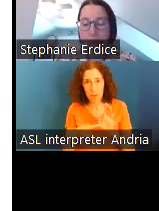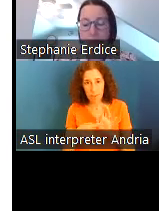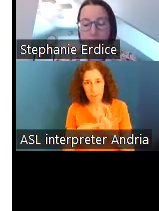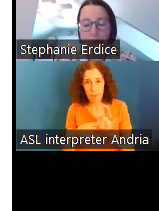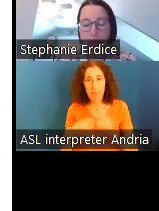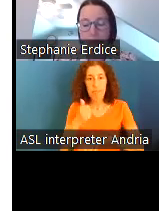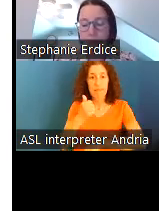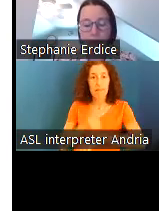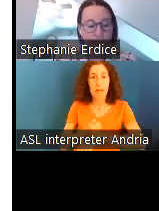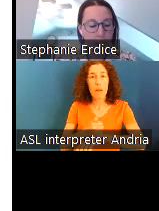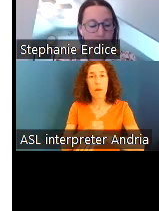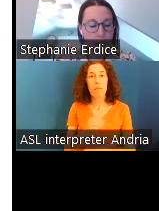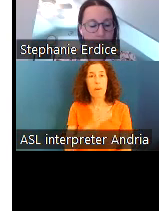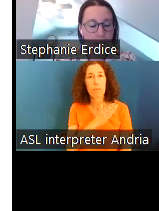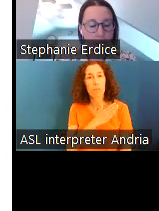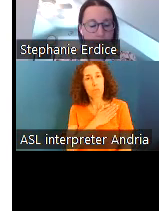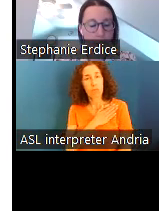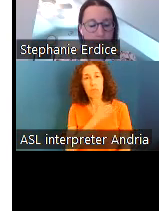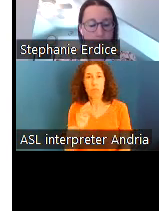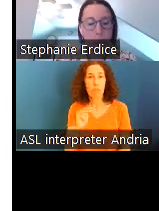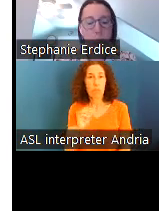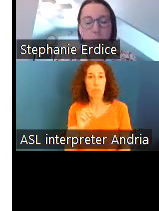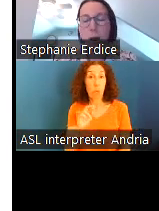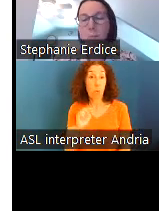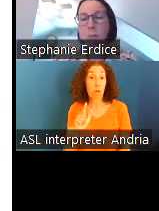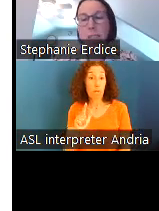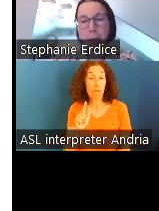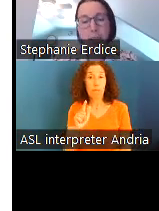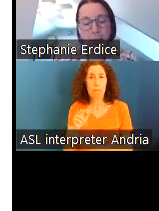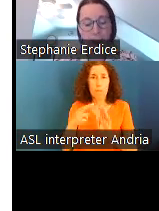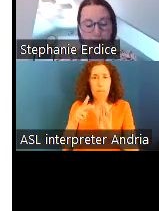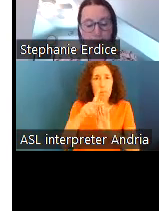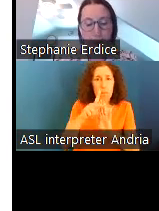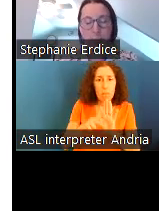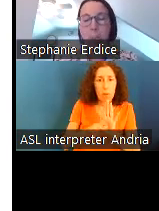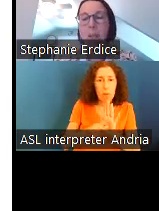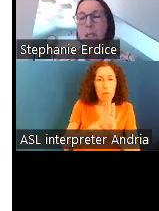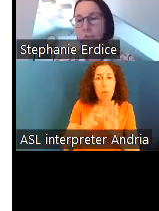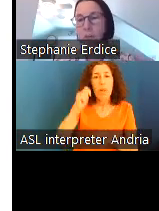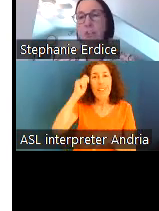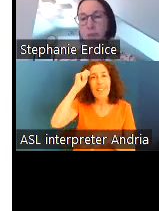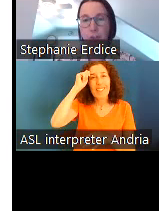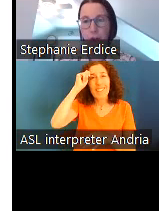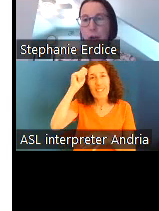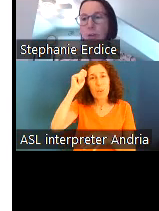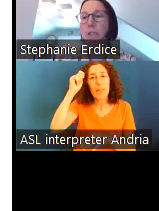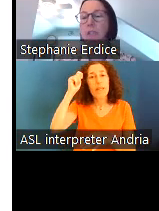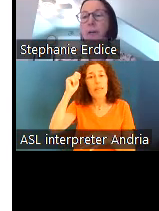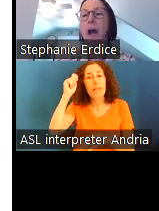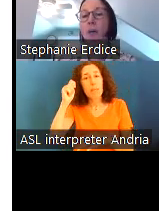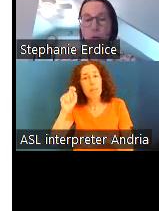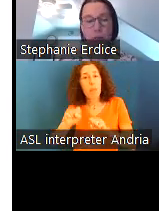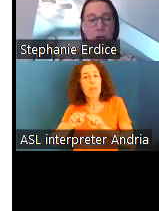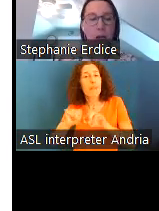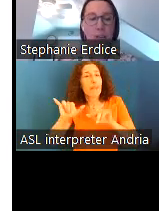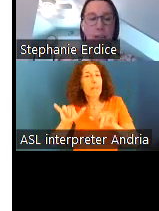values. And I really think that this definition, though probably technically accurate, is very circular. I don't think it's